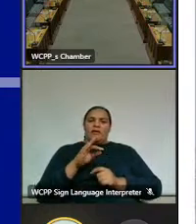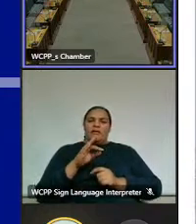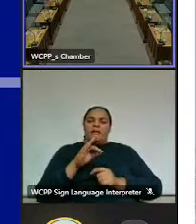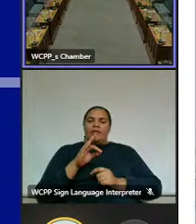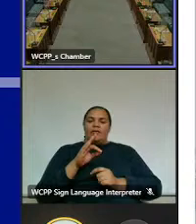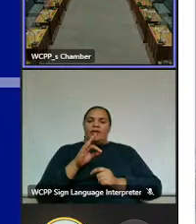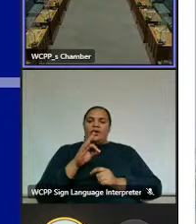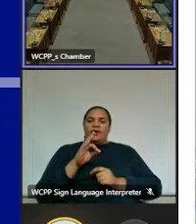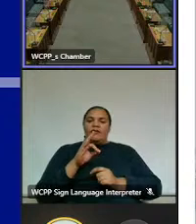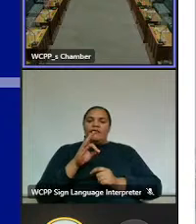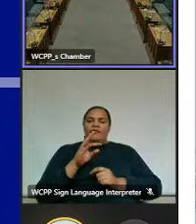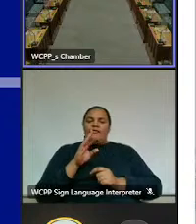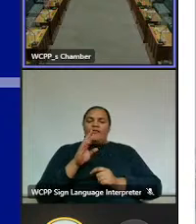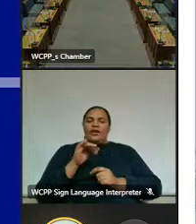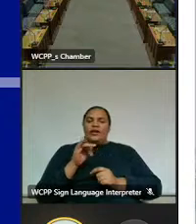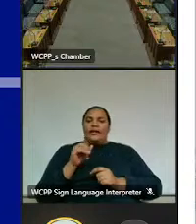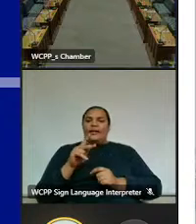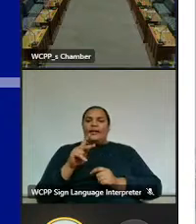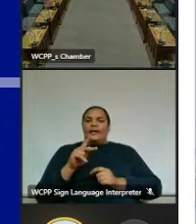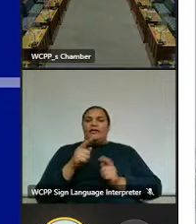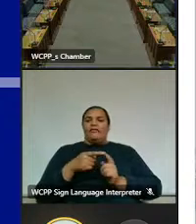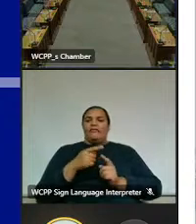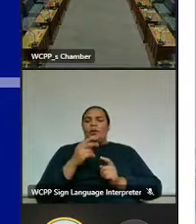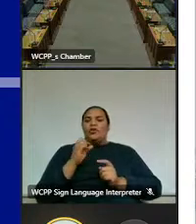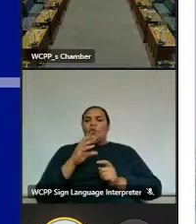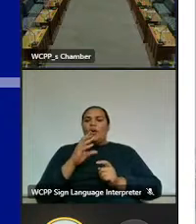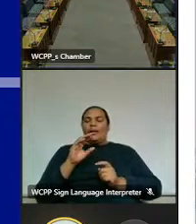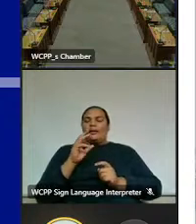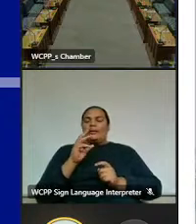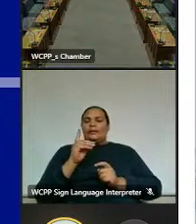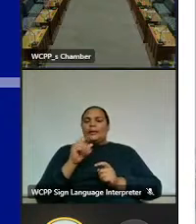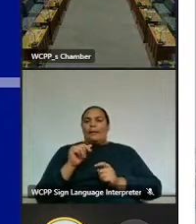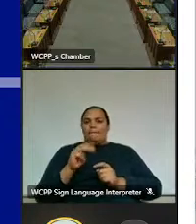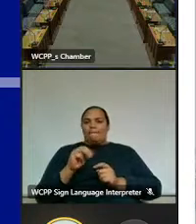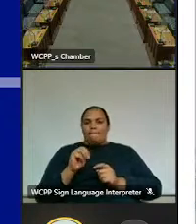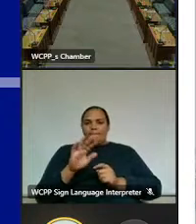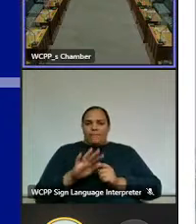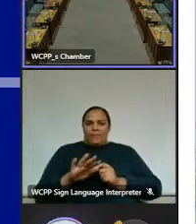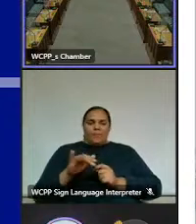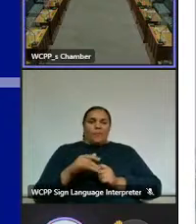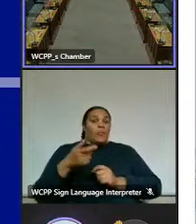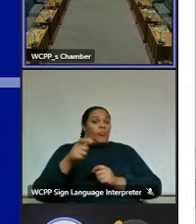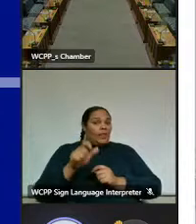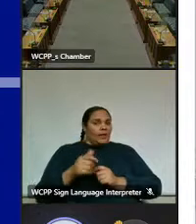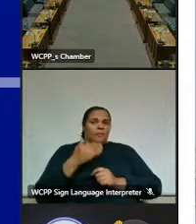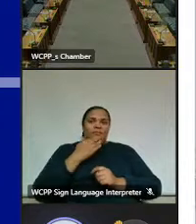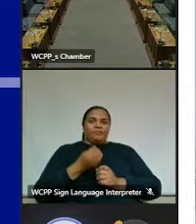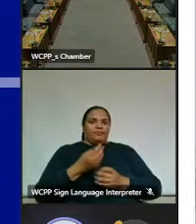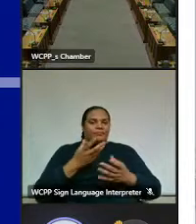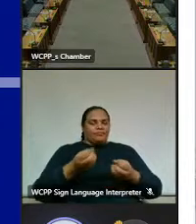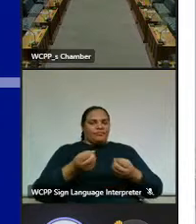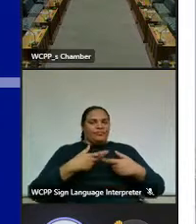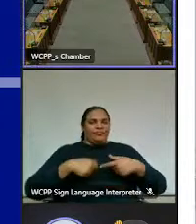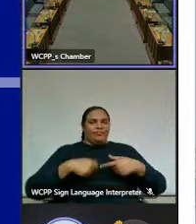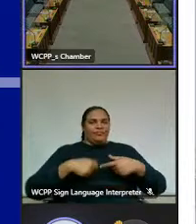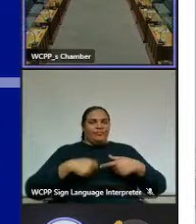Swellendam Municipality. Chair, Thank you very much for the